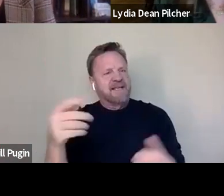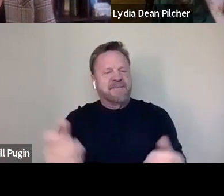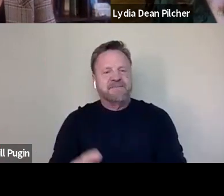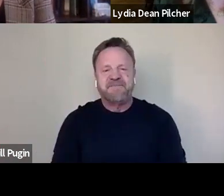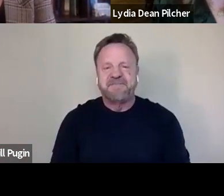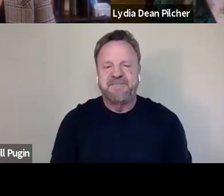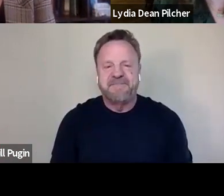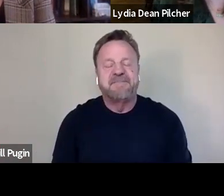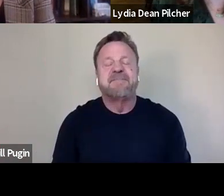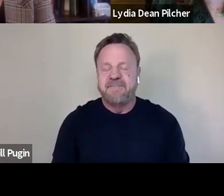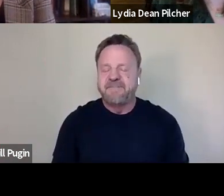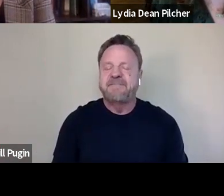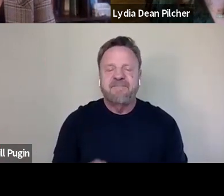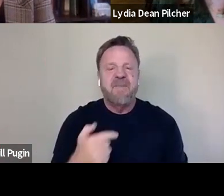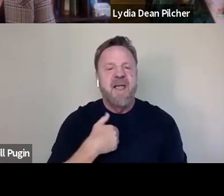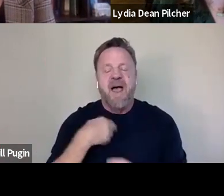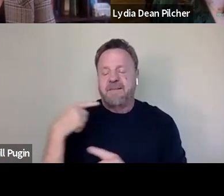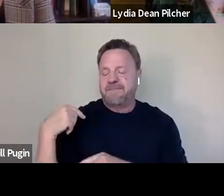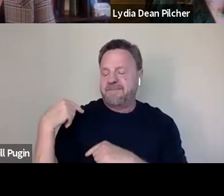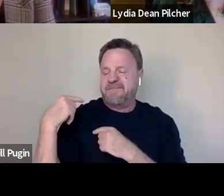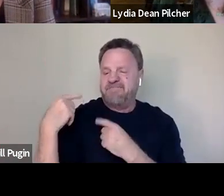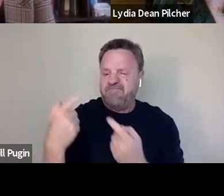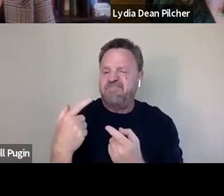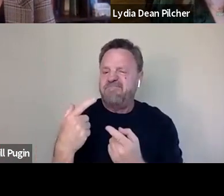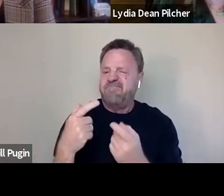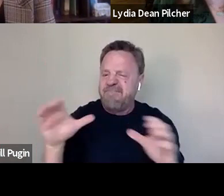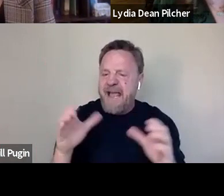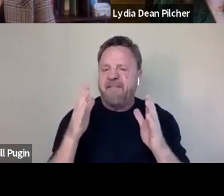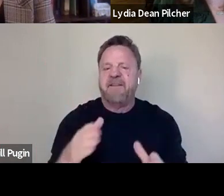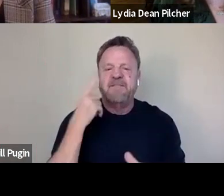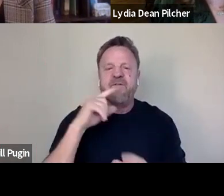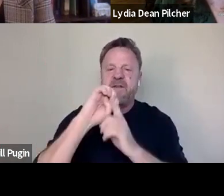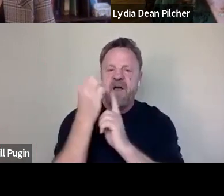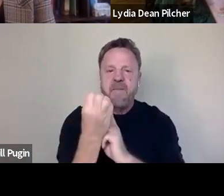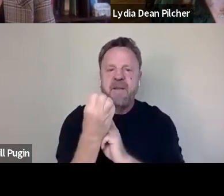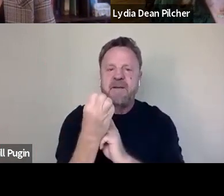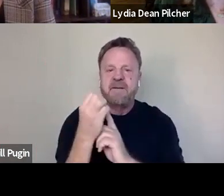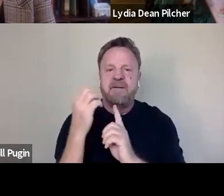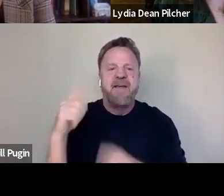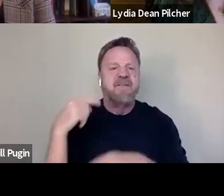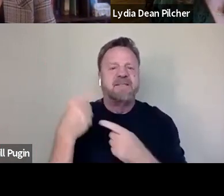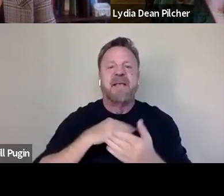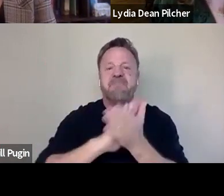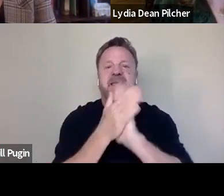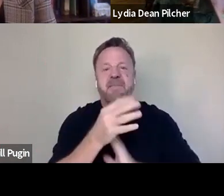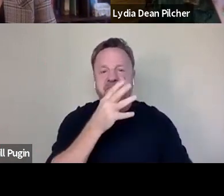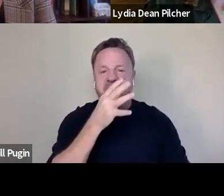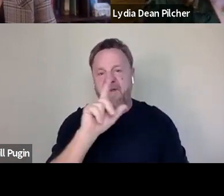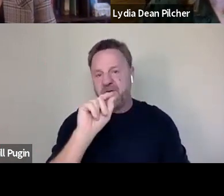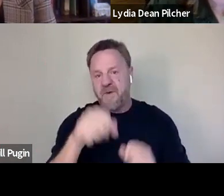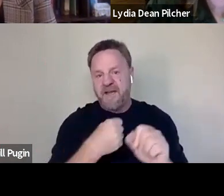Well, I've been a longstanding environmental activist. I'll say pretty much since I became a mother 20 years